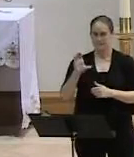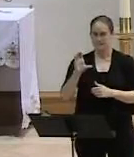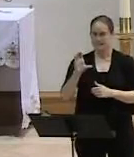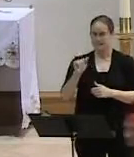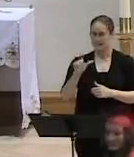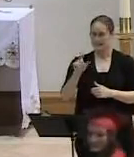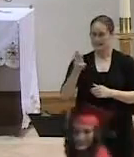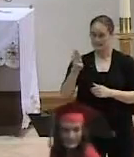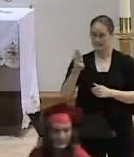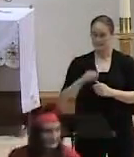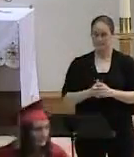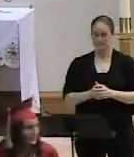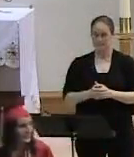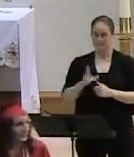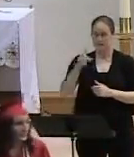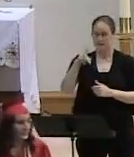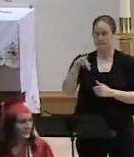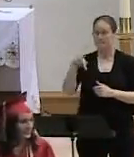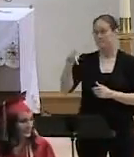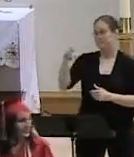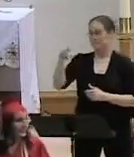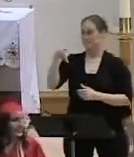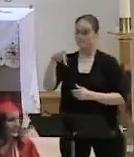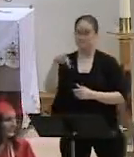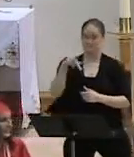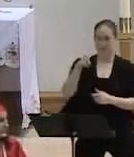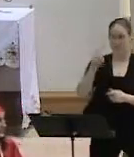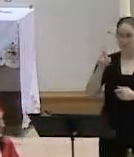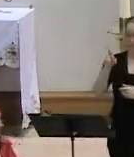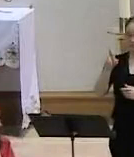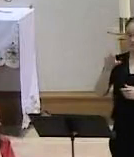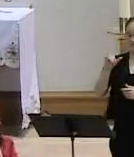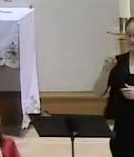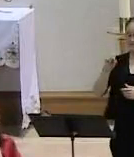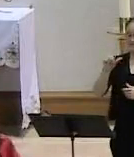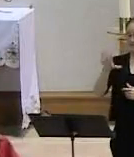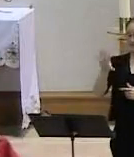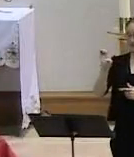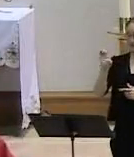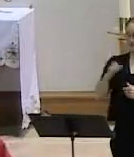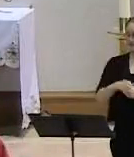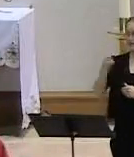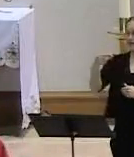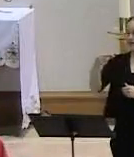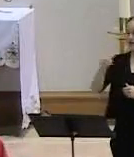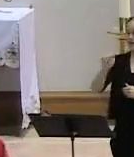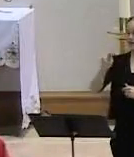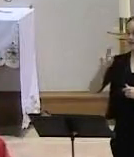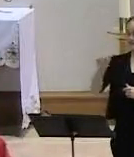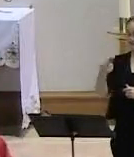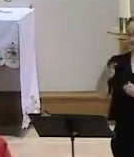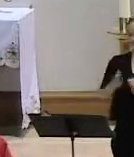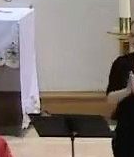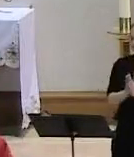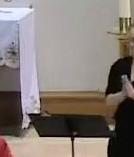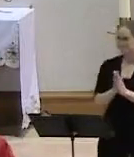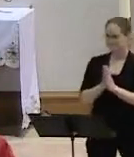Schneider, Parker Swanson, Isabel Thompson, and Hannah Vaughan.